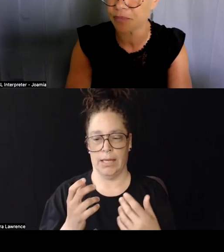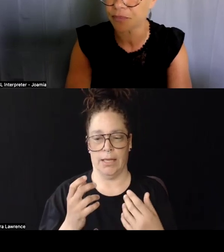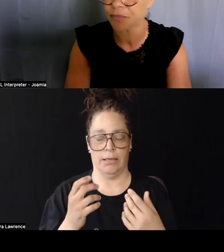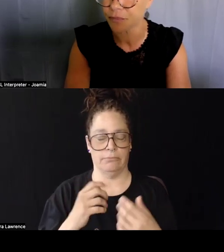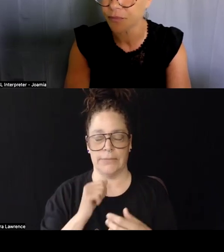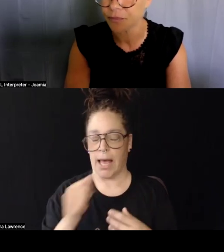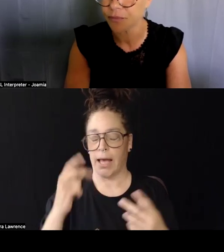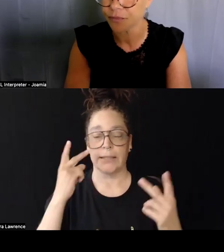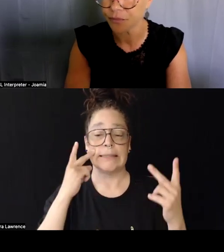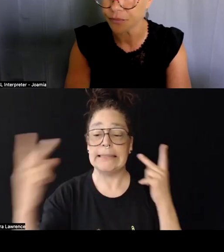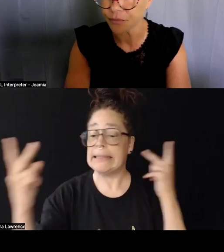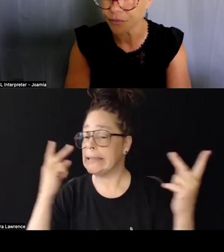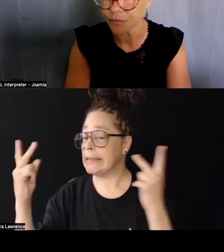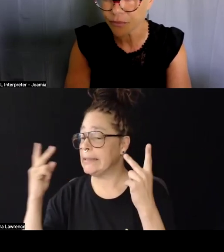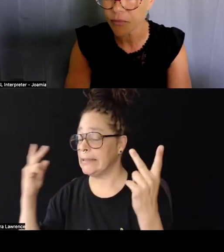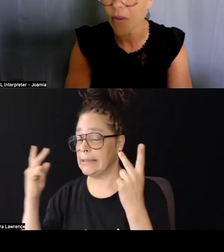classroom.